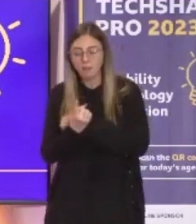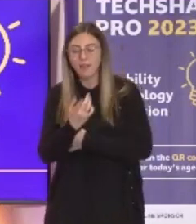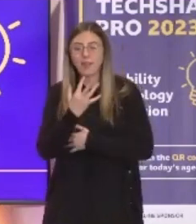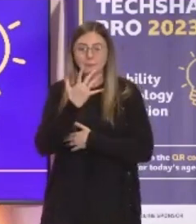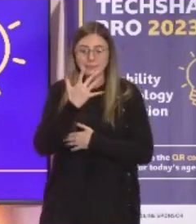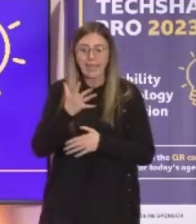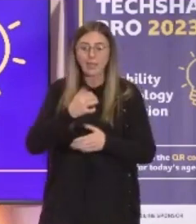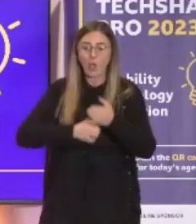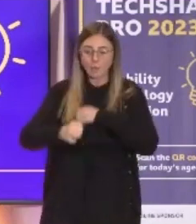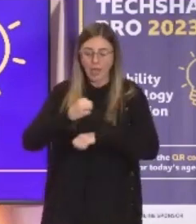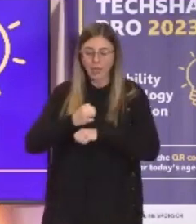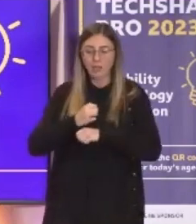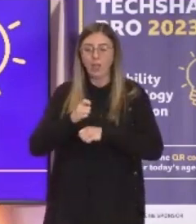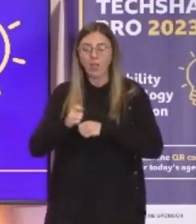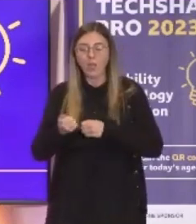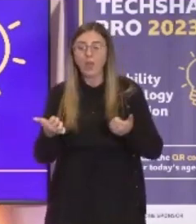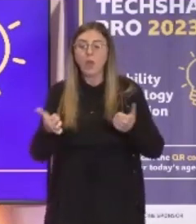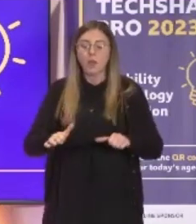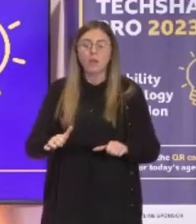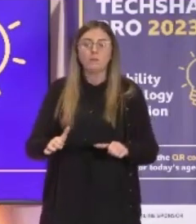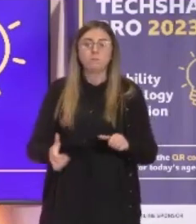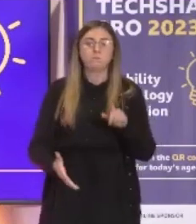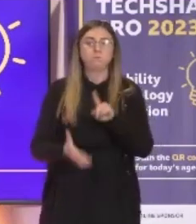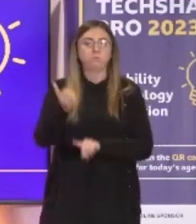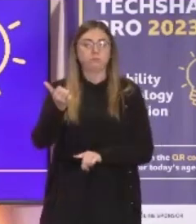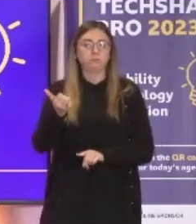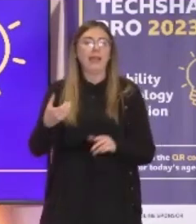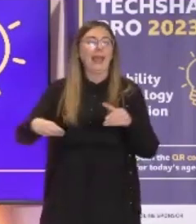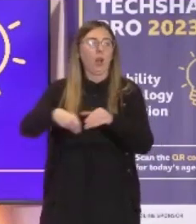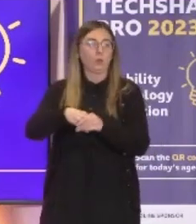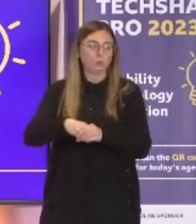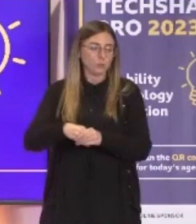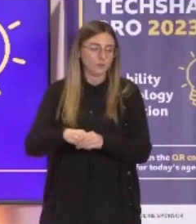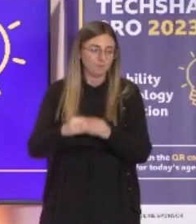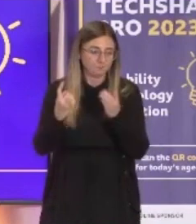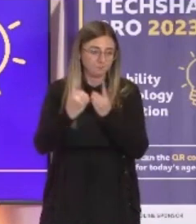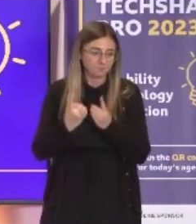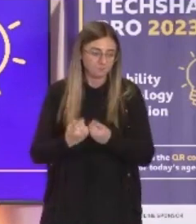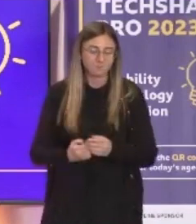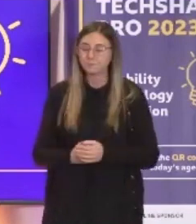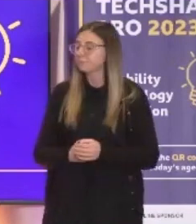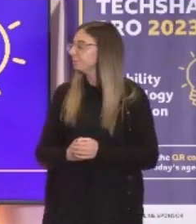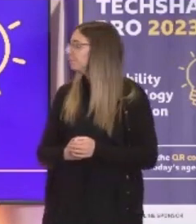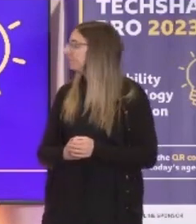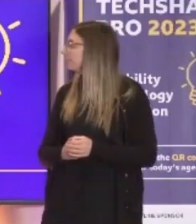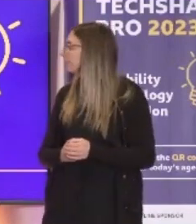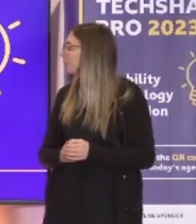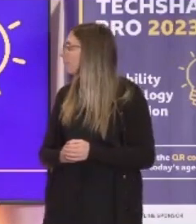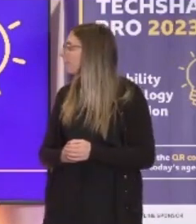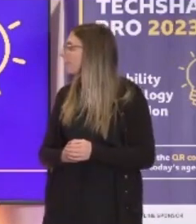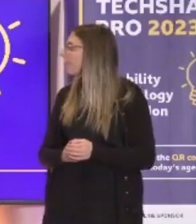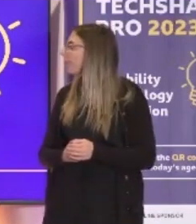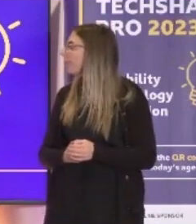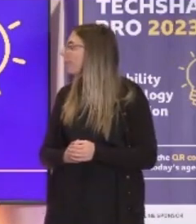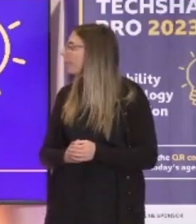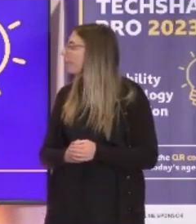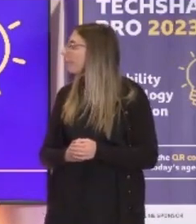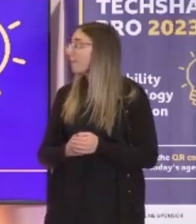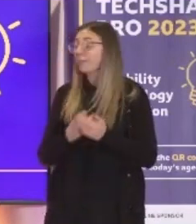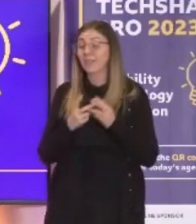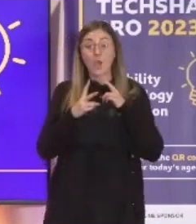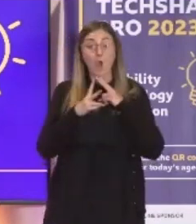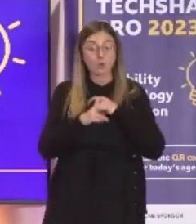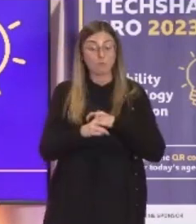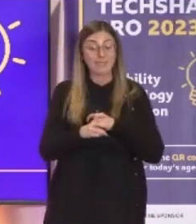of that wall. That's the whole process of inclusion. It's the whole process of accessibility. So what we did is we have this research